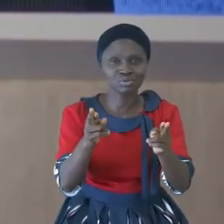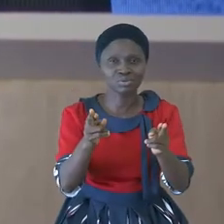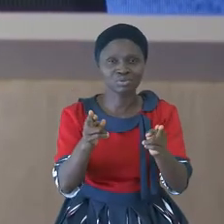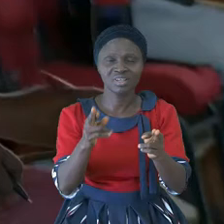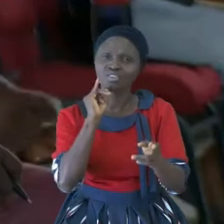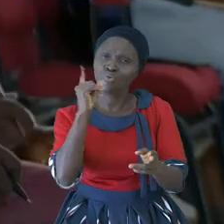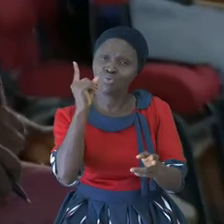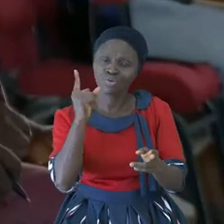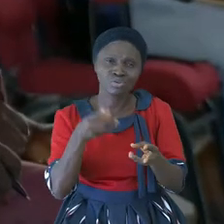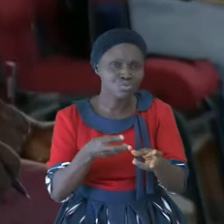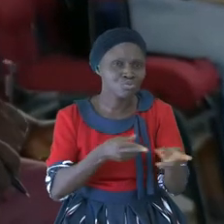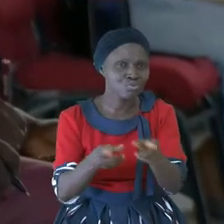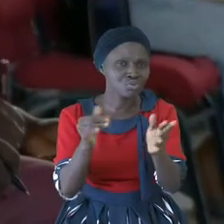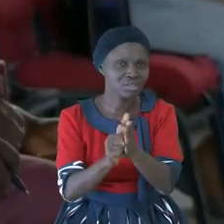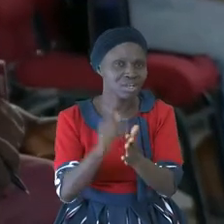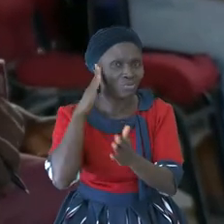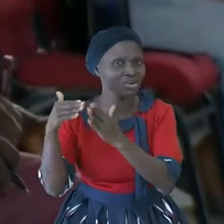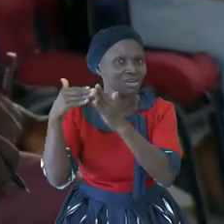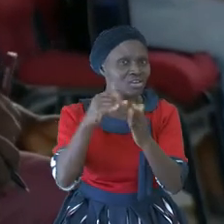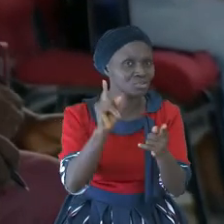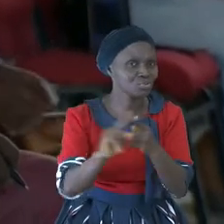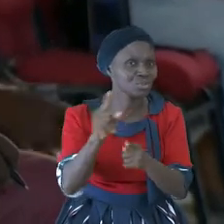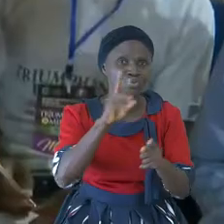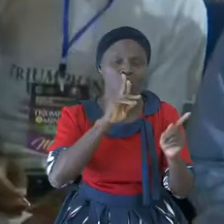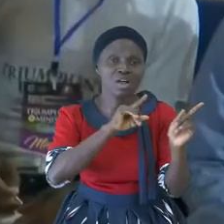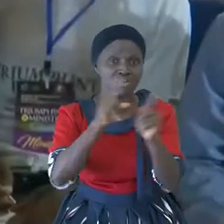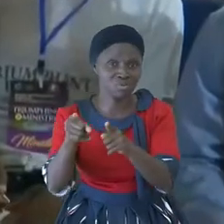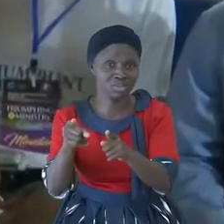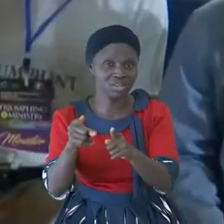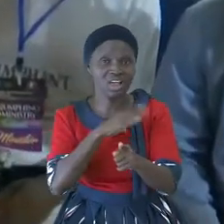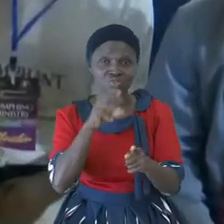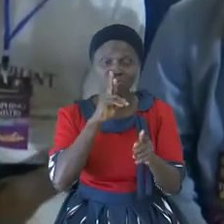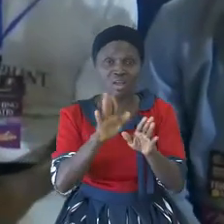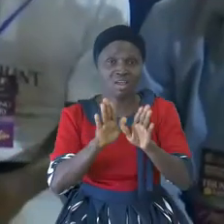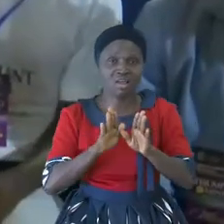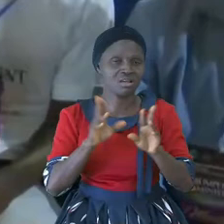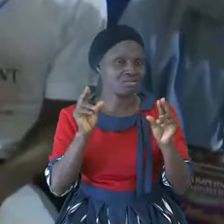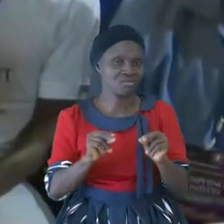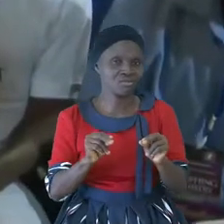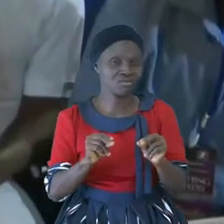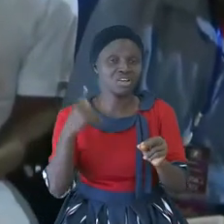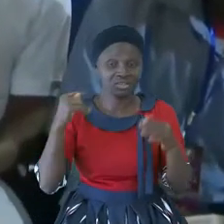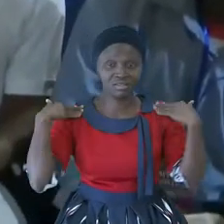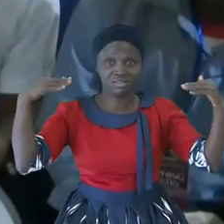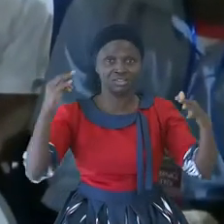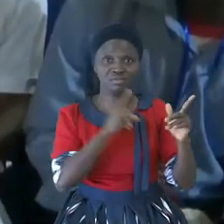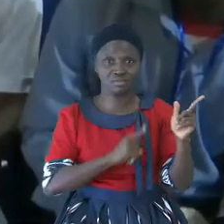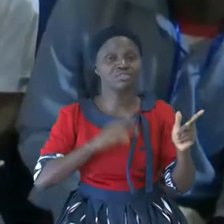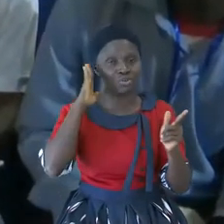are going. The angel of God will go before you. Amen. You will not panic. There'll be